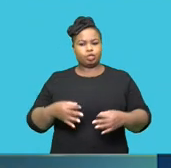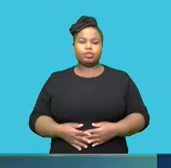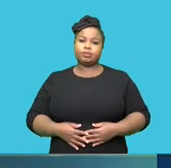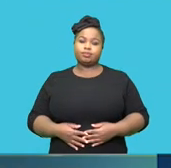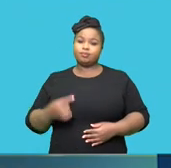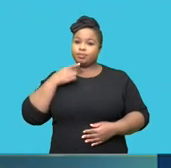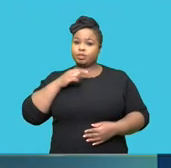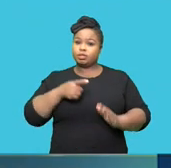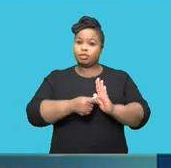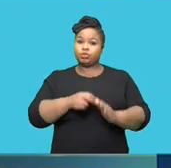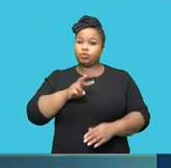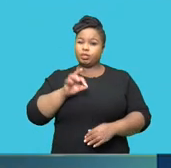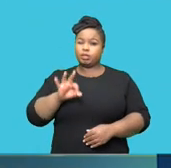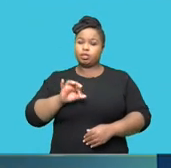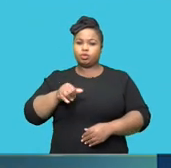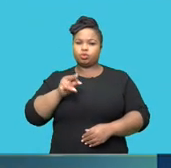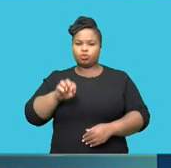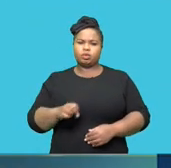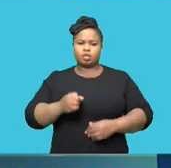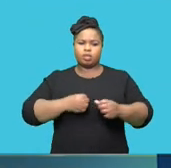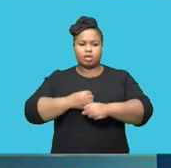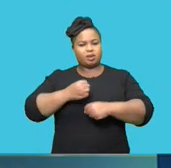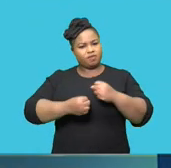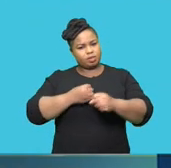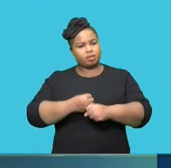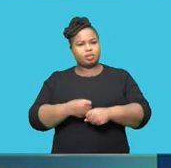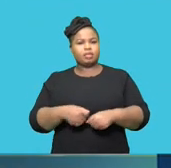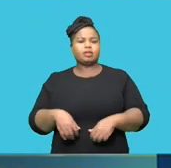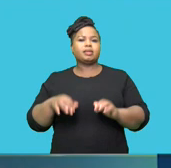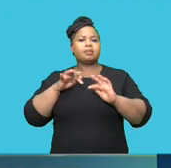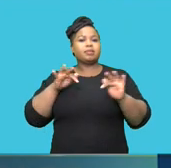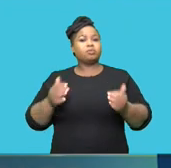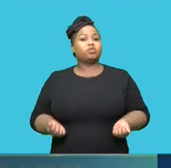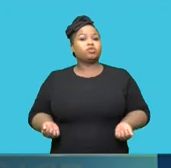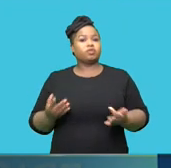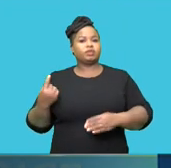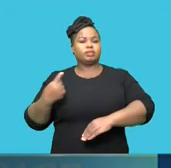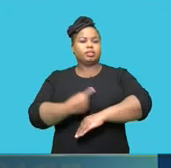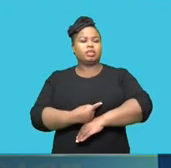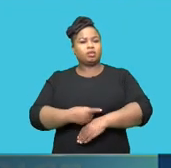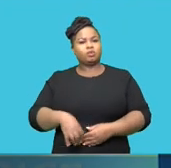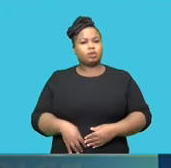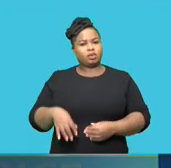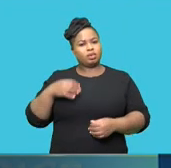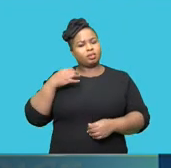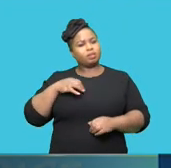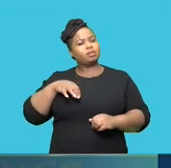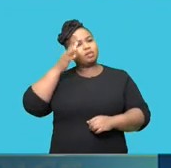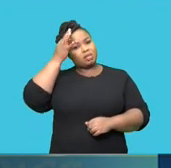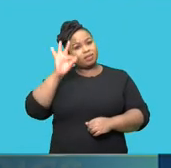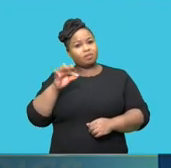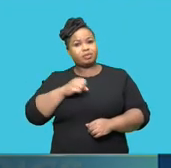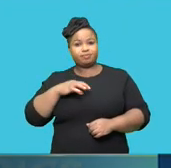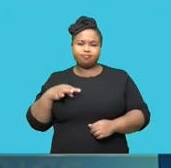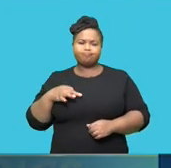that 23rd of June each year, it must be celebrated as a public service day, where public servants gather to show